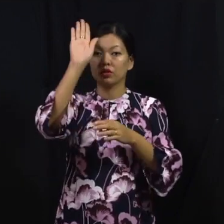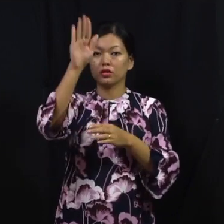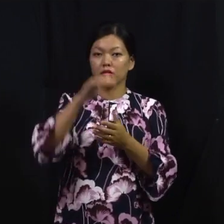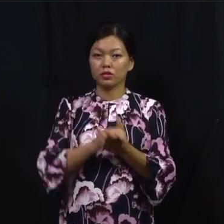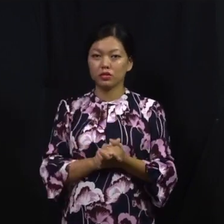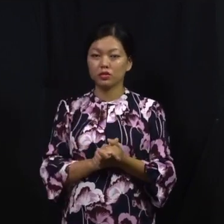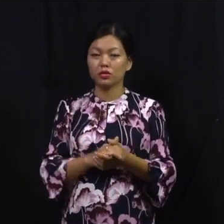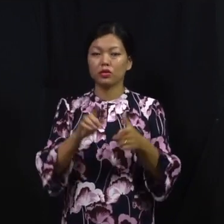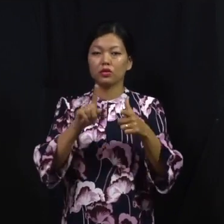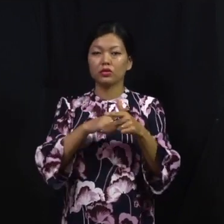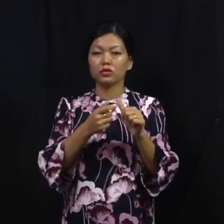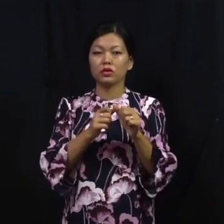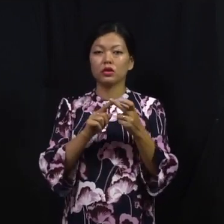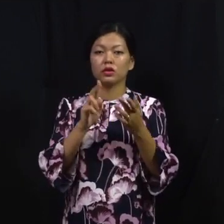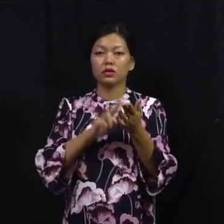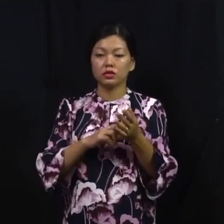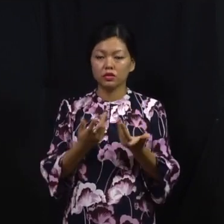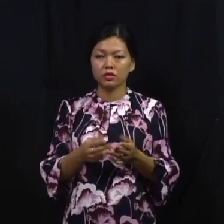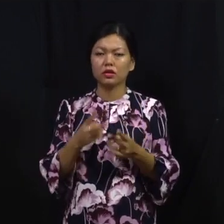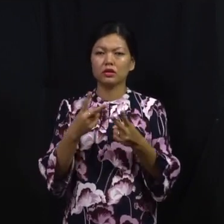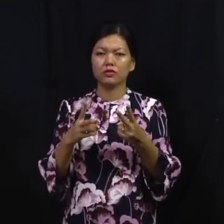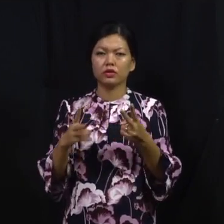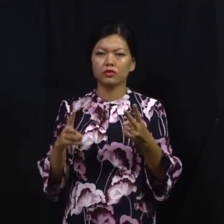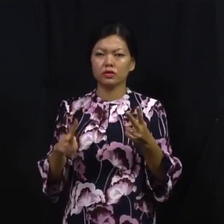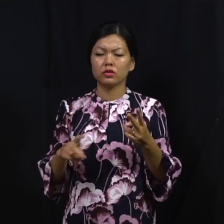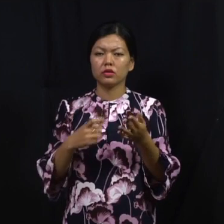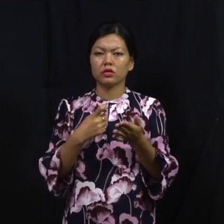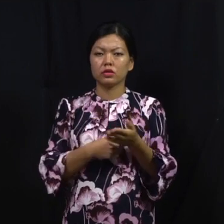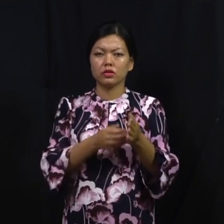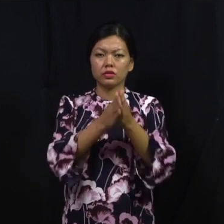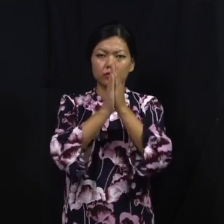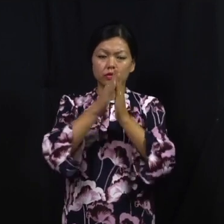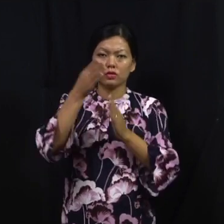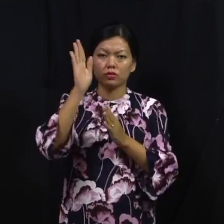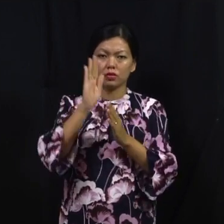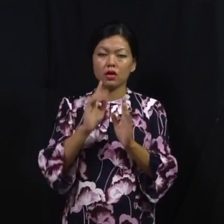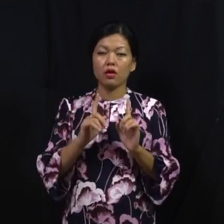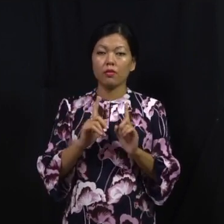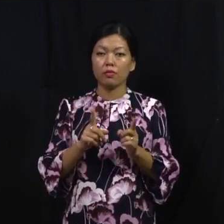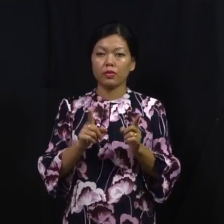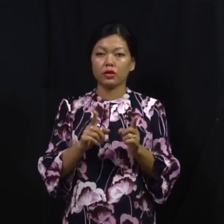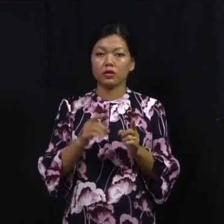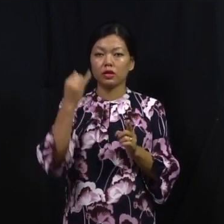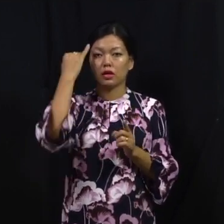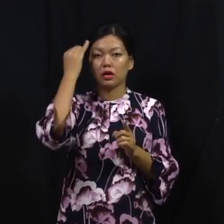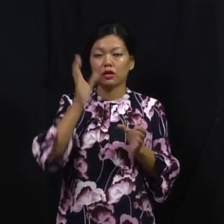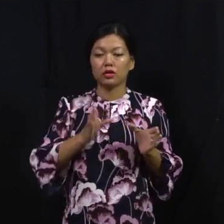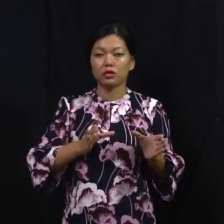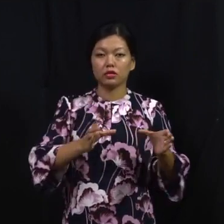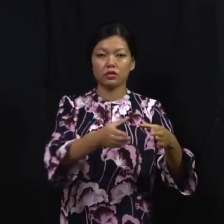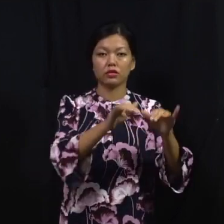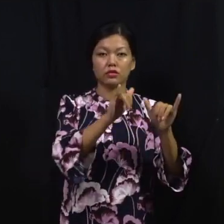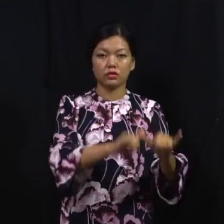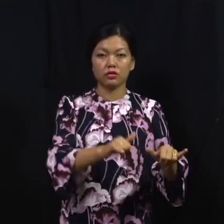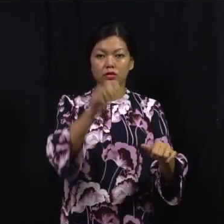Muslims, Jainism, Christianity, but all this religion, they somewhat encompasses an idea of unity,